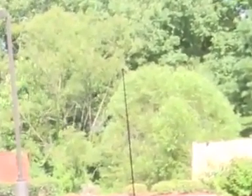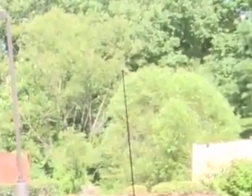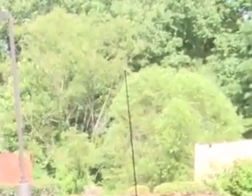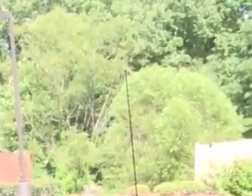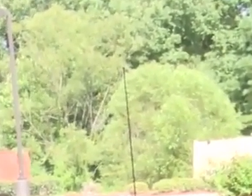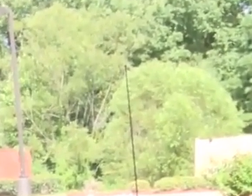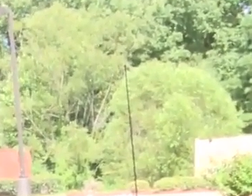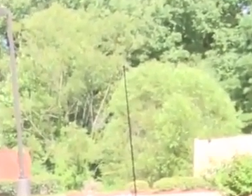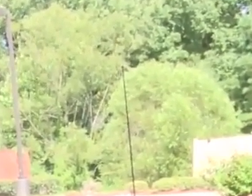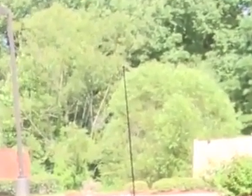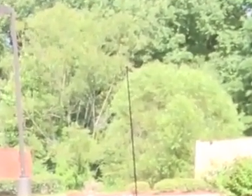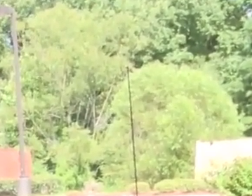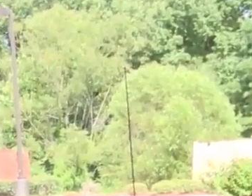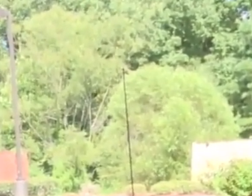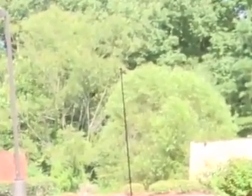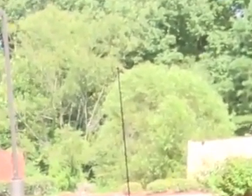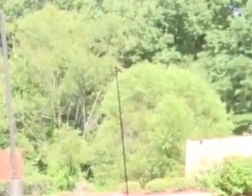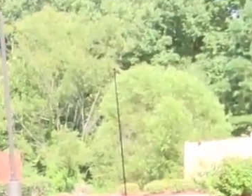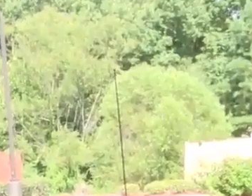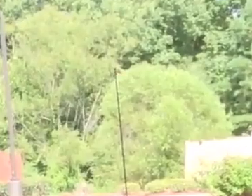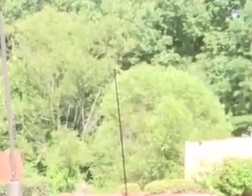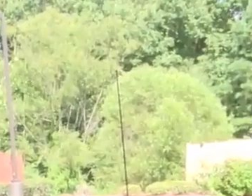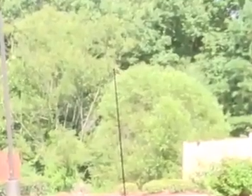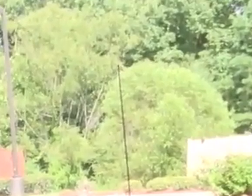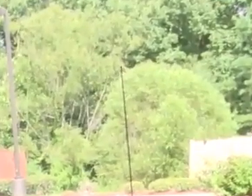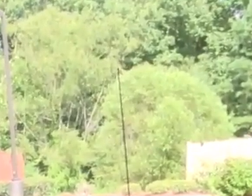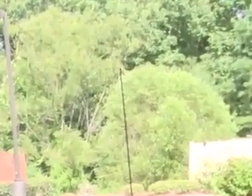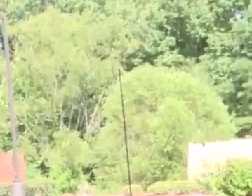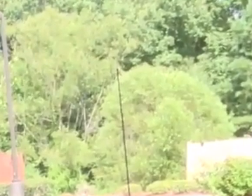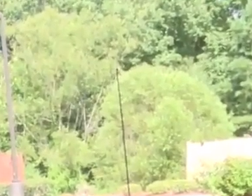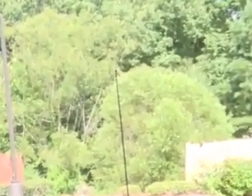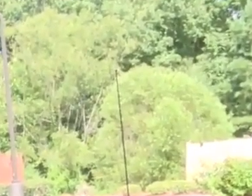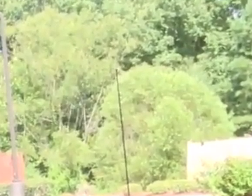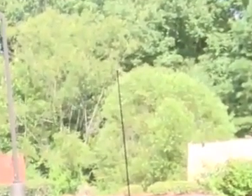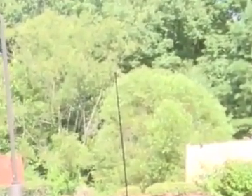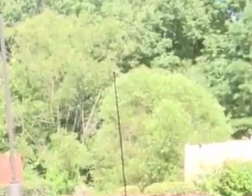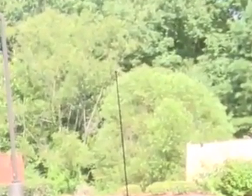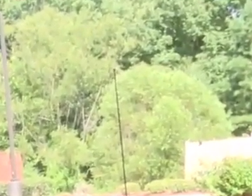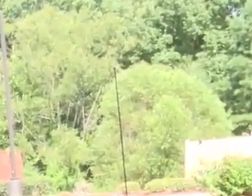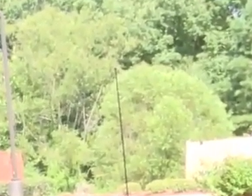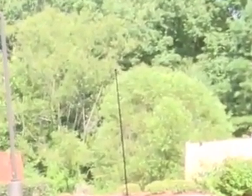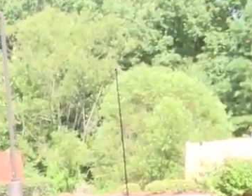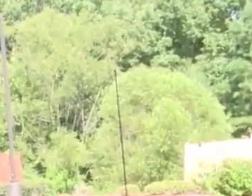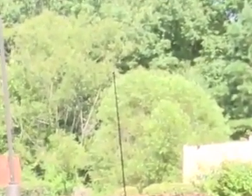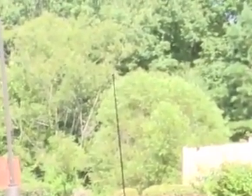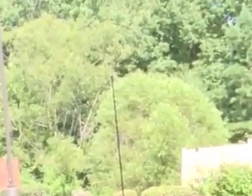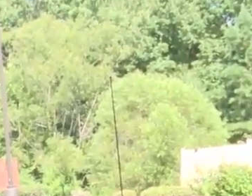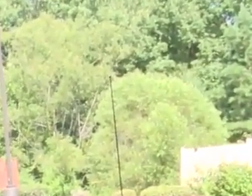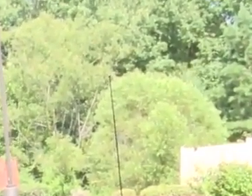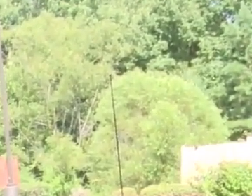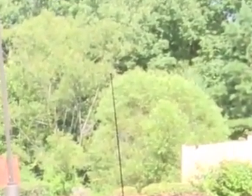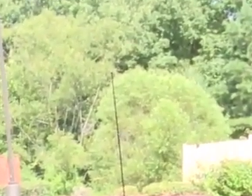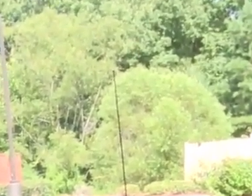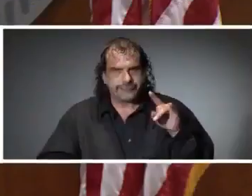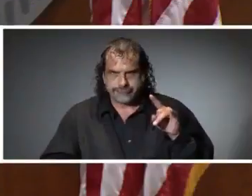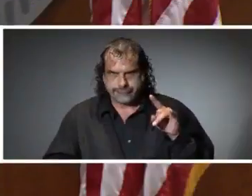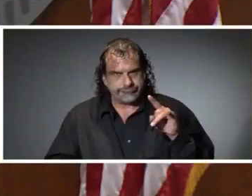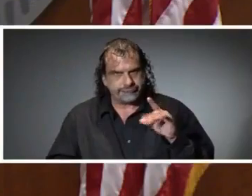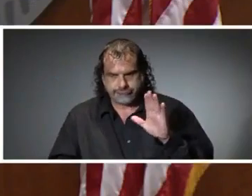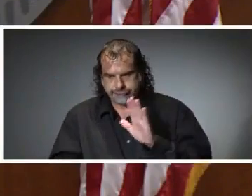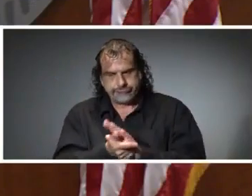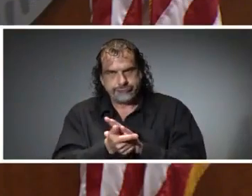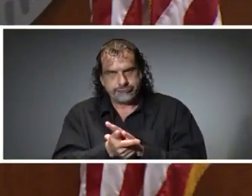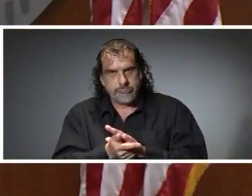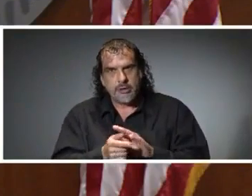lot of expenses that need to be taken care of. And now extending the unemployment is going to hurt a lot of people.